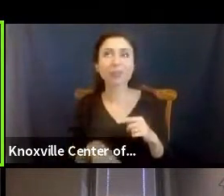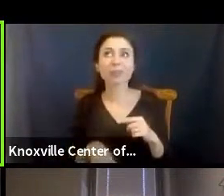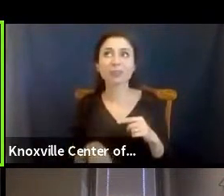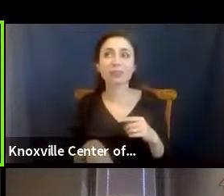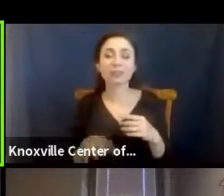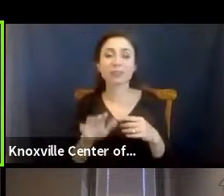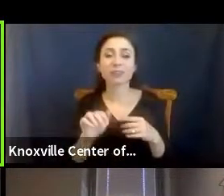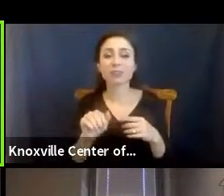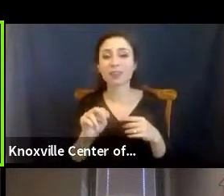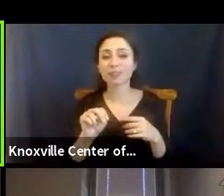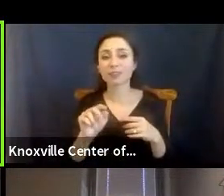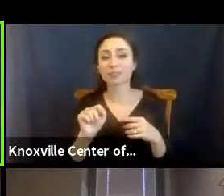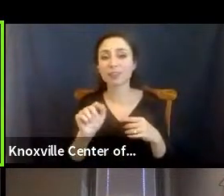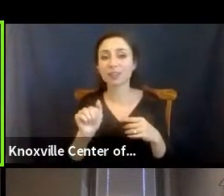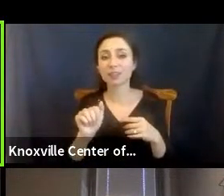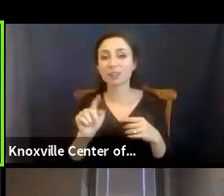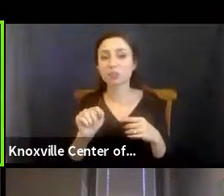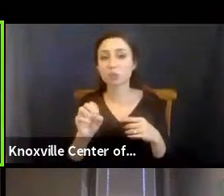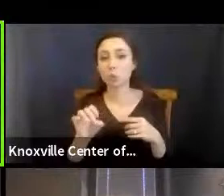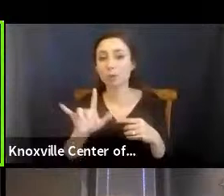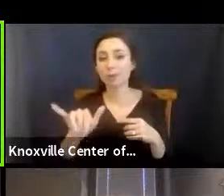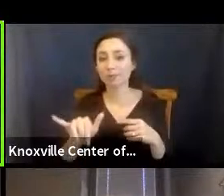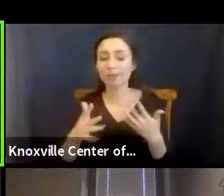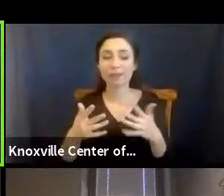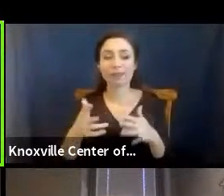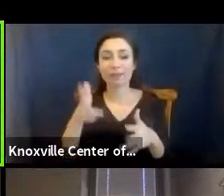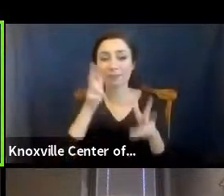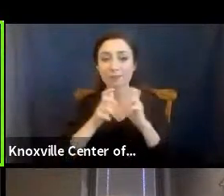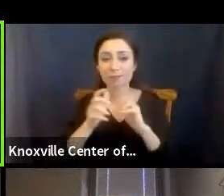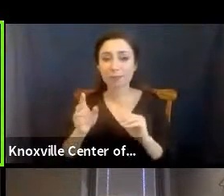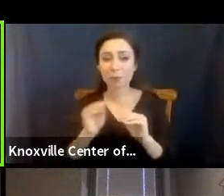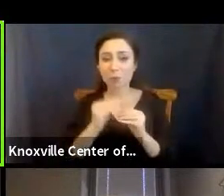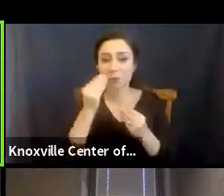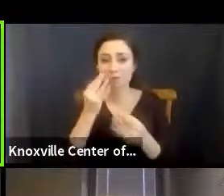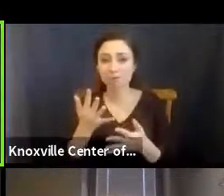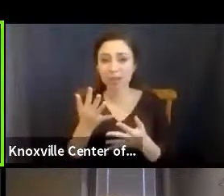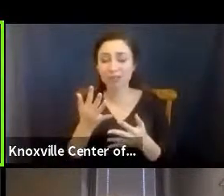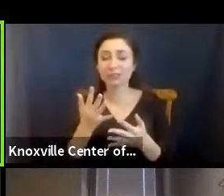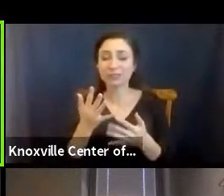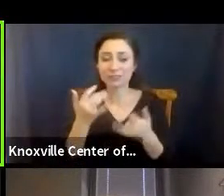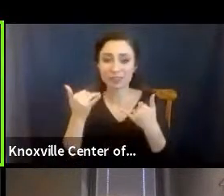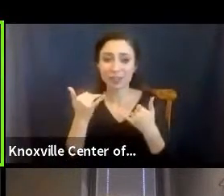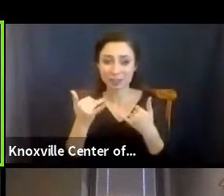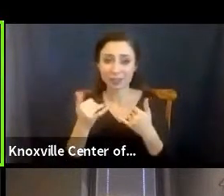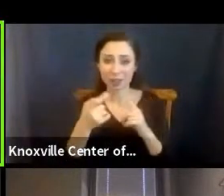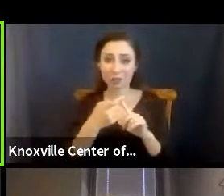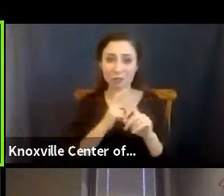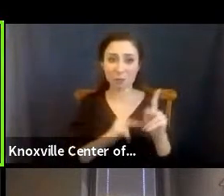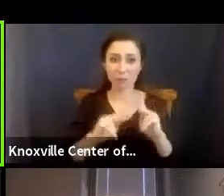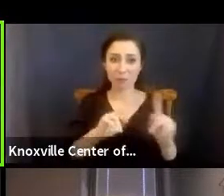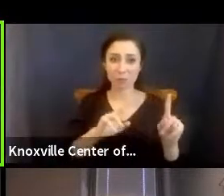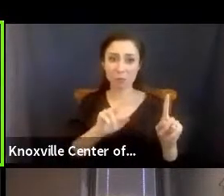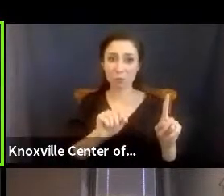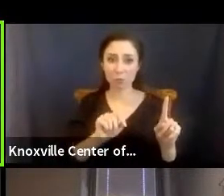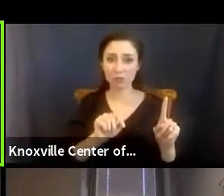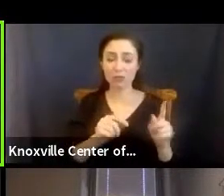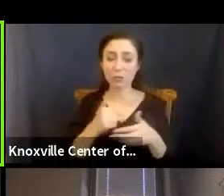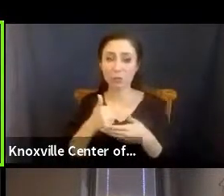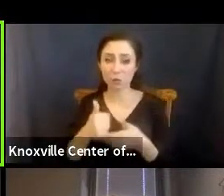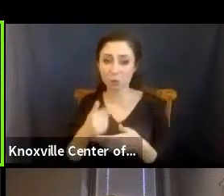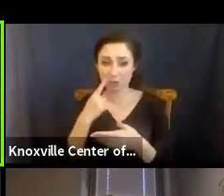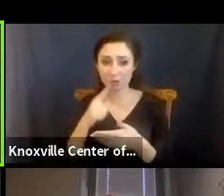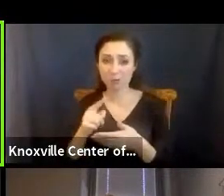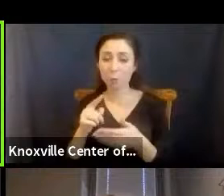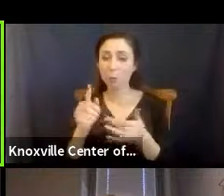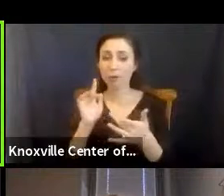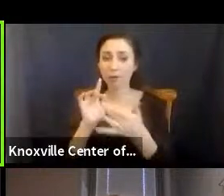more information at this point about from the folks at UT that are helping with contact tracing with the students there, and some of